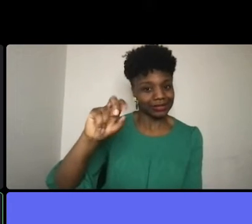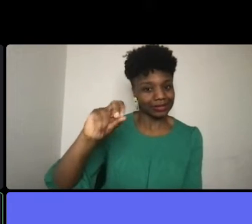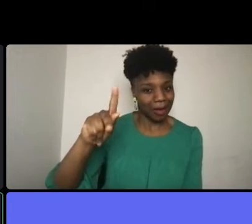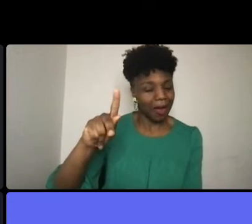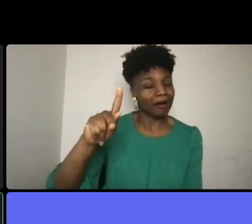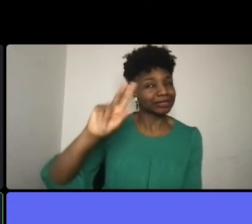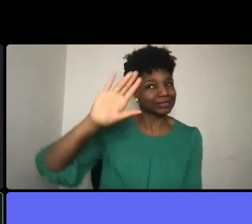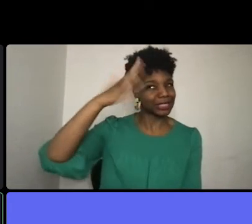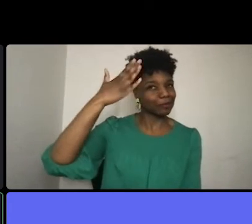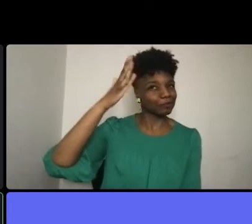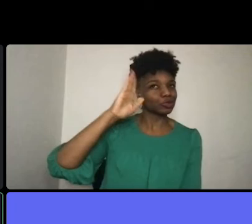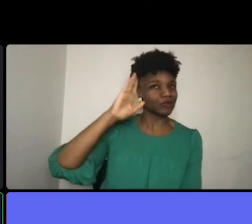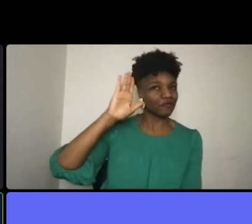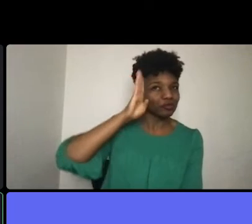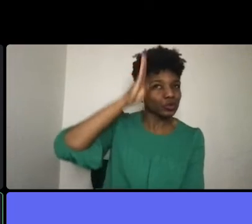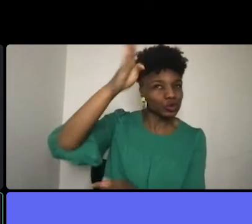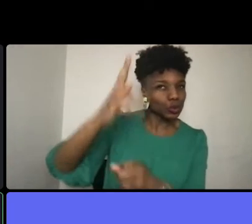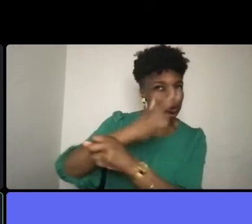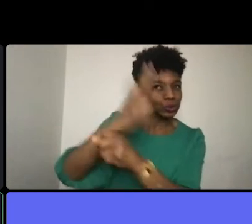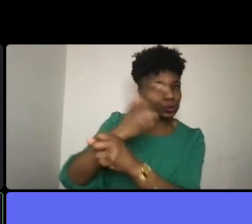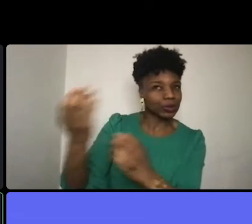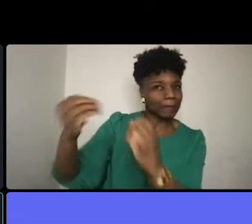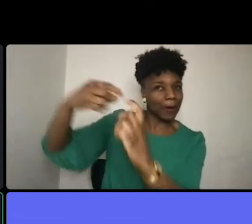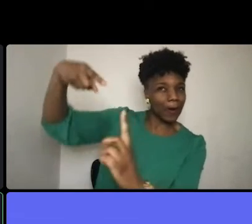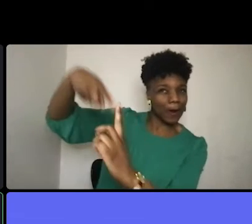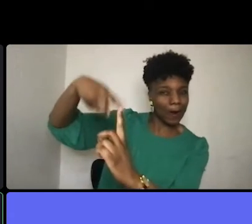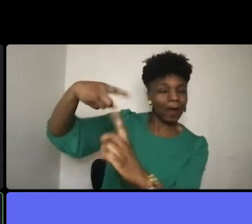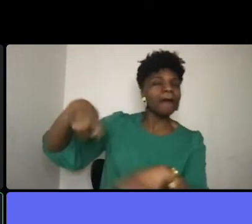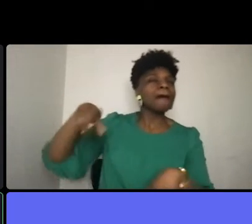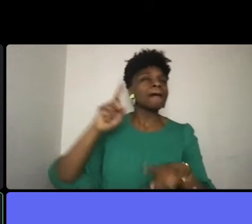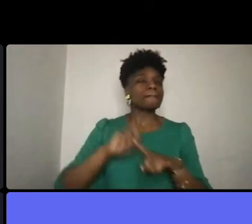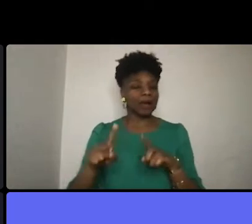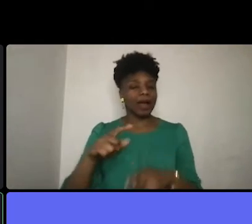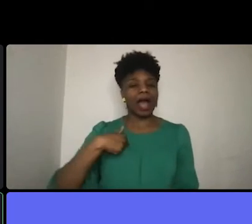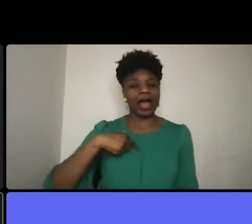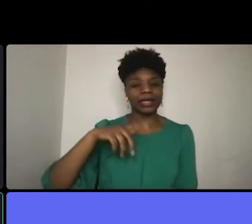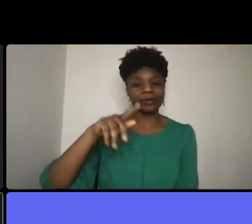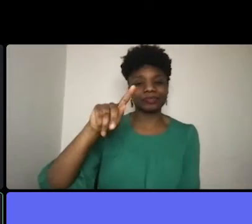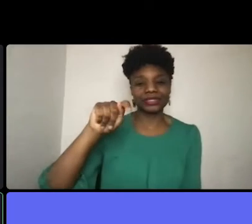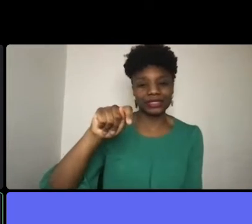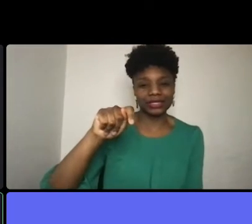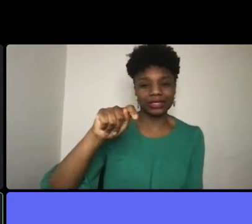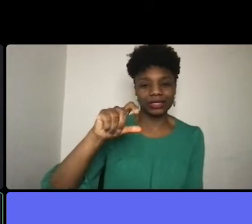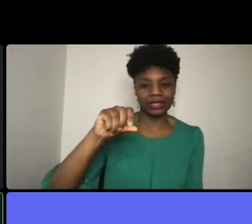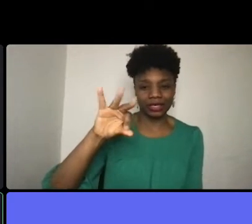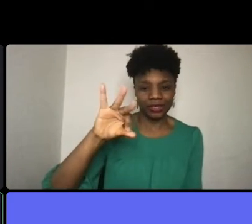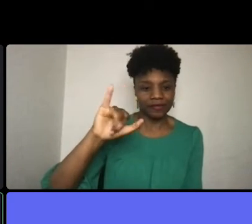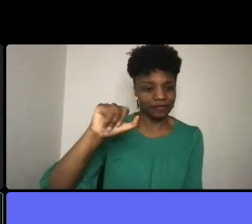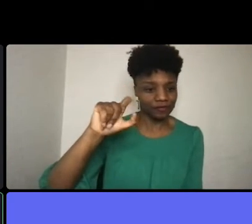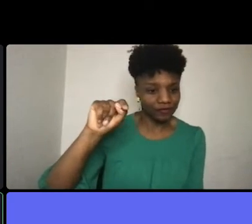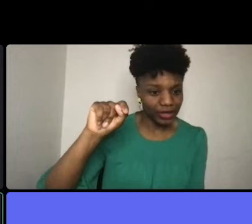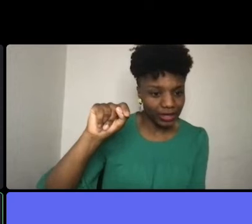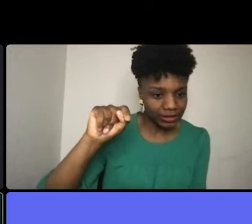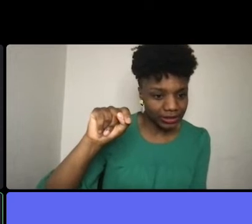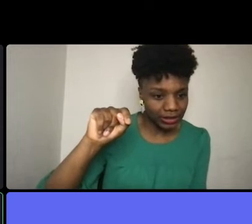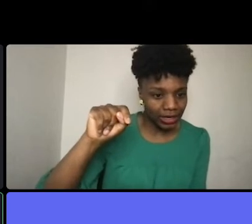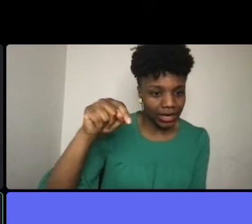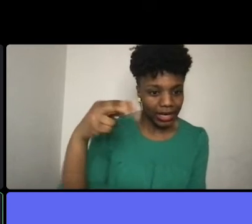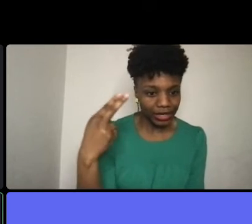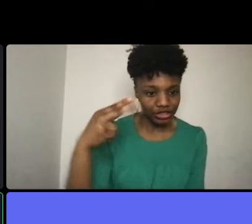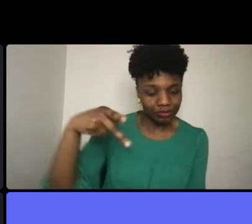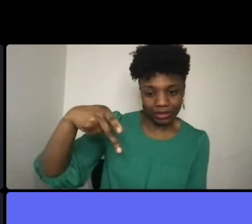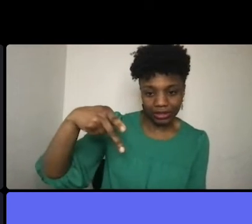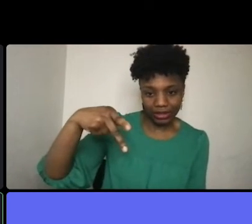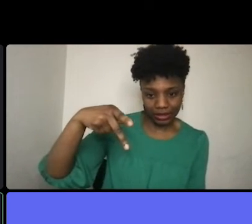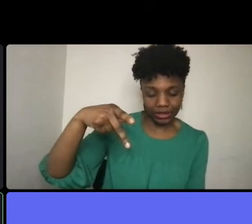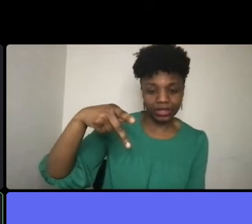going. my handle is pretty consistent. It's TFit HP. It's an acronym for the friend in the high